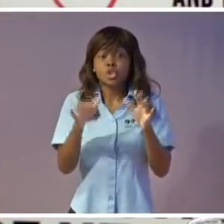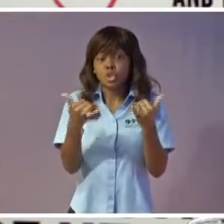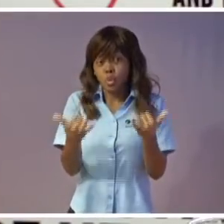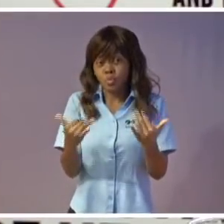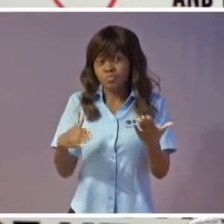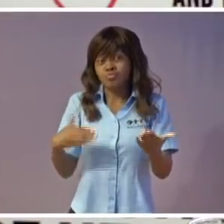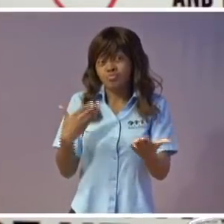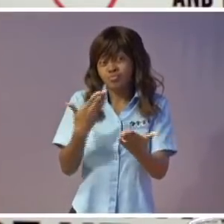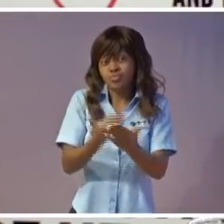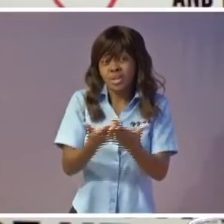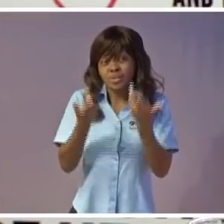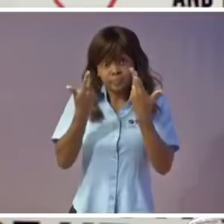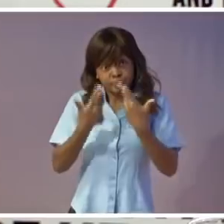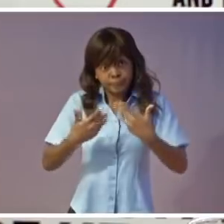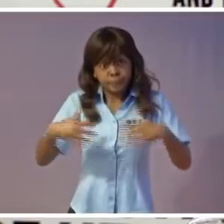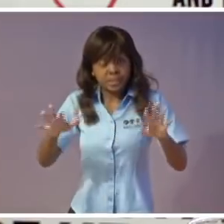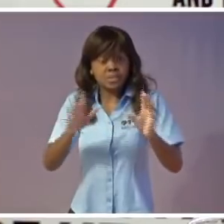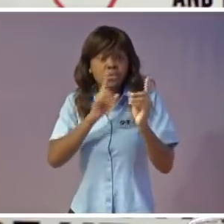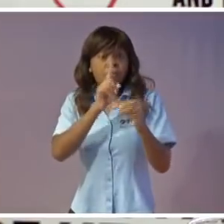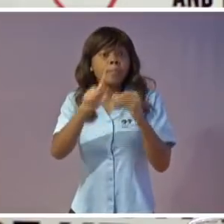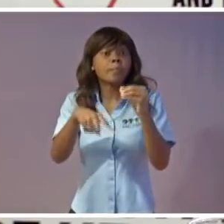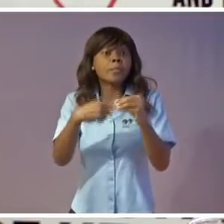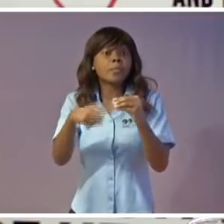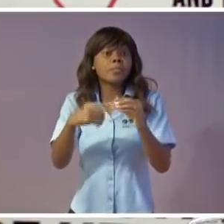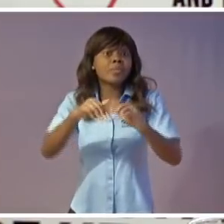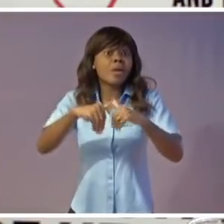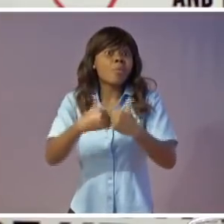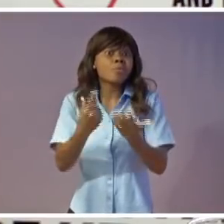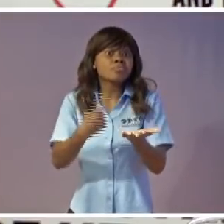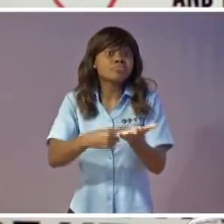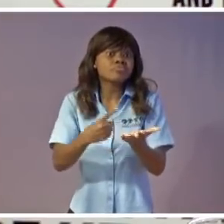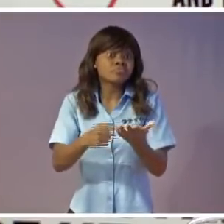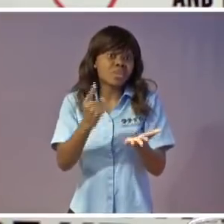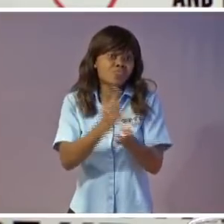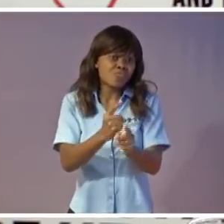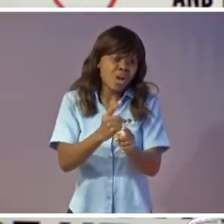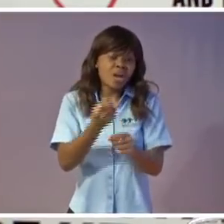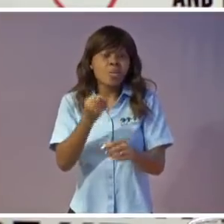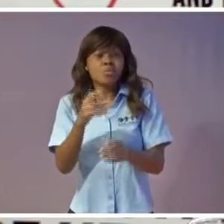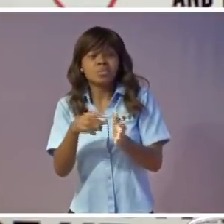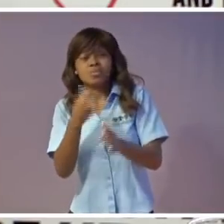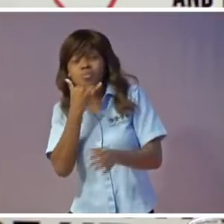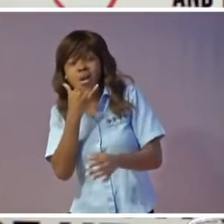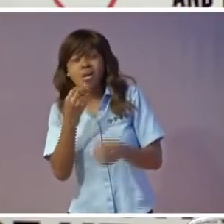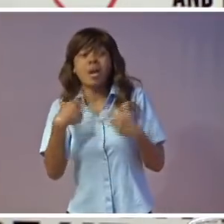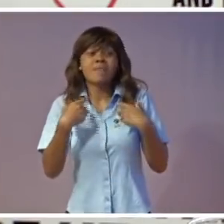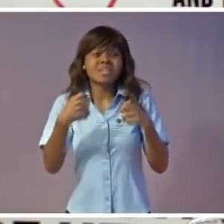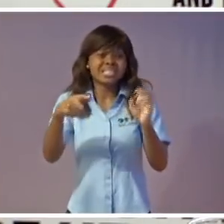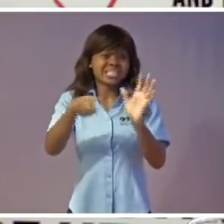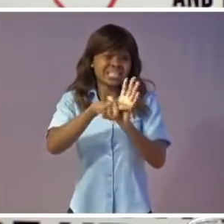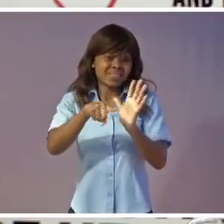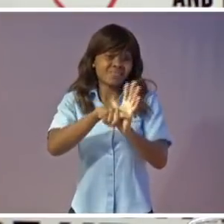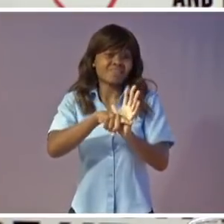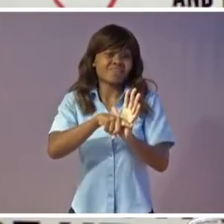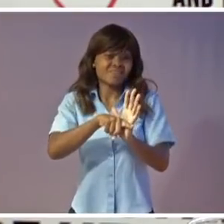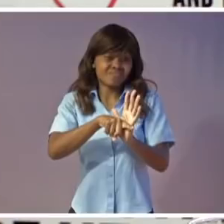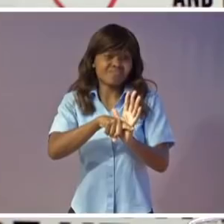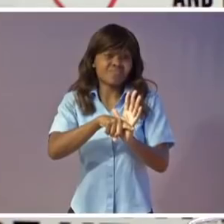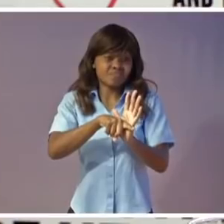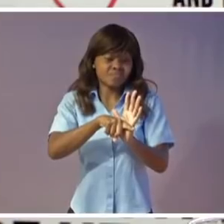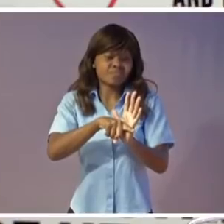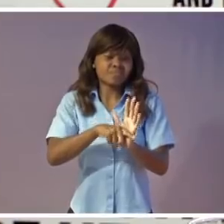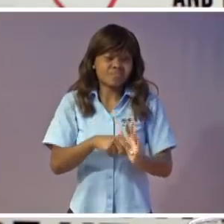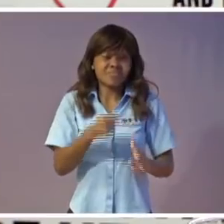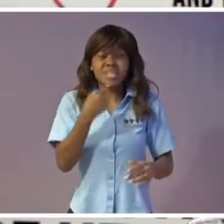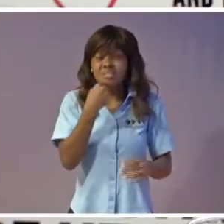the accuracy of them, and if you have a negative test, the issue with home test kits is that you get a high degree of false